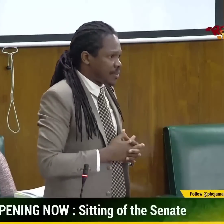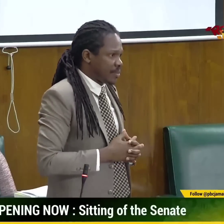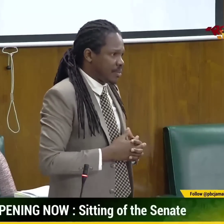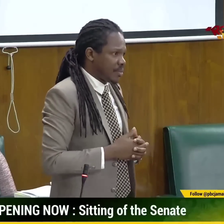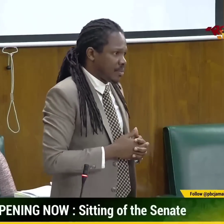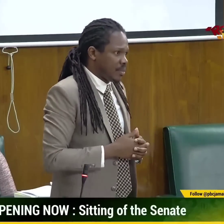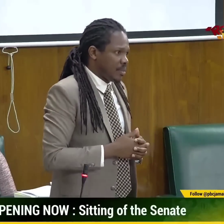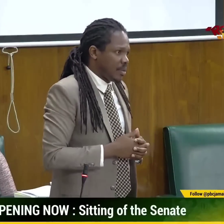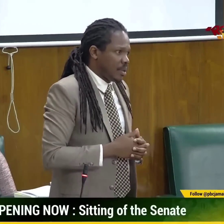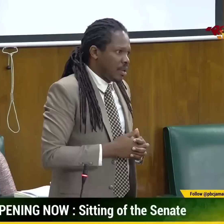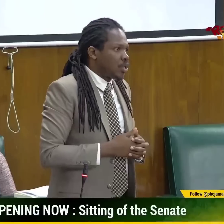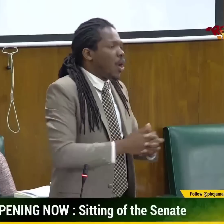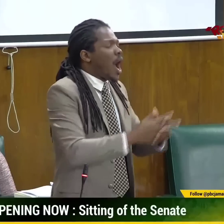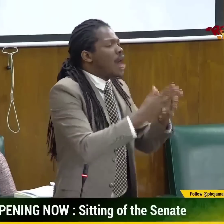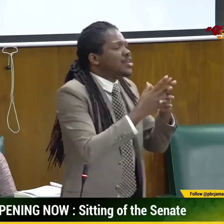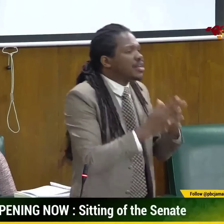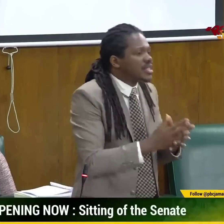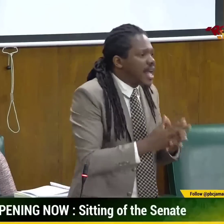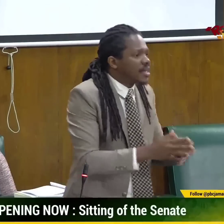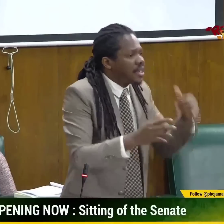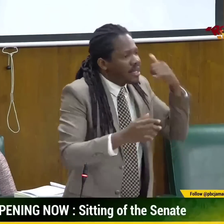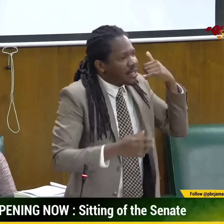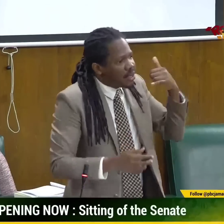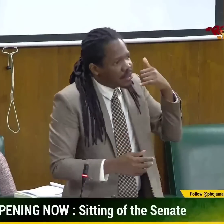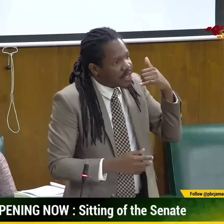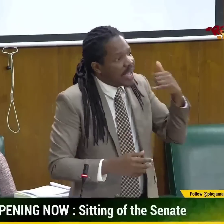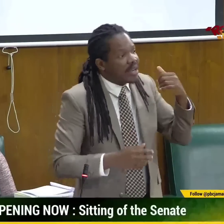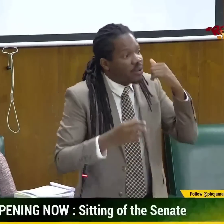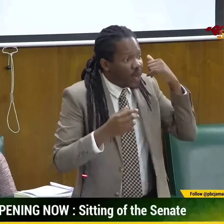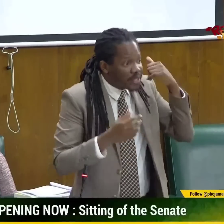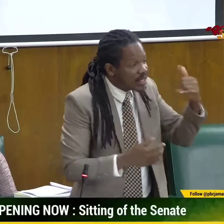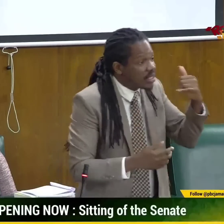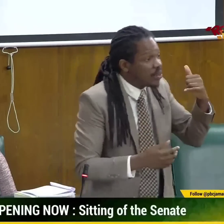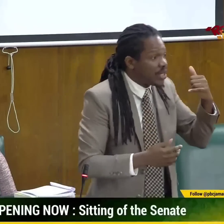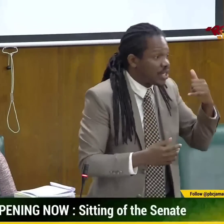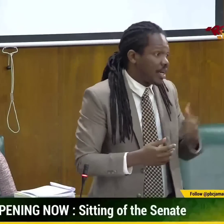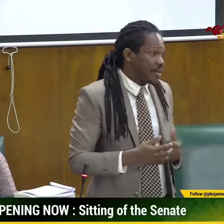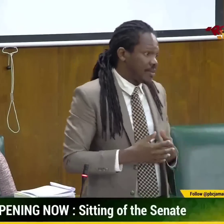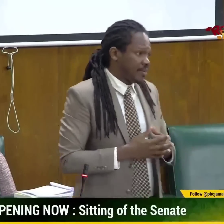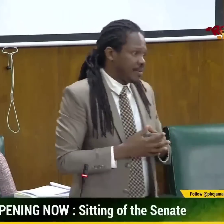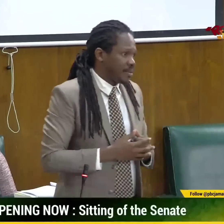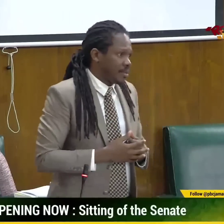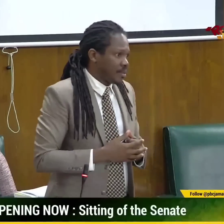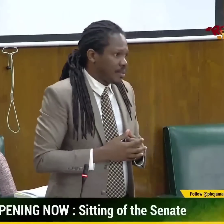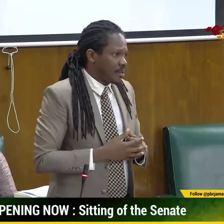counselor to understand, yo, Shine, what's the situation?